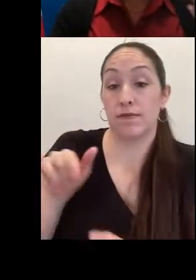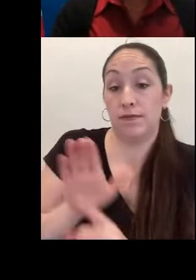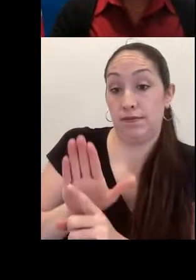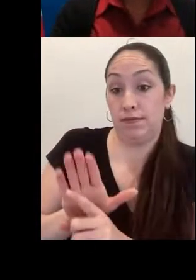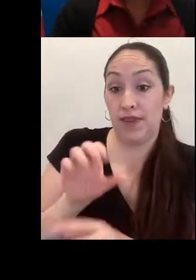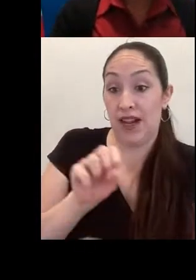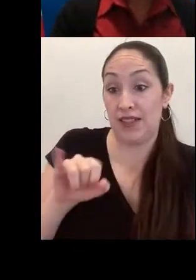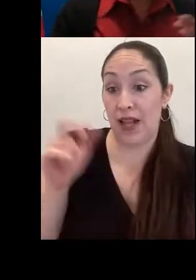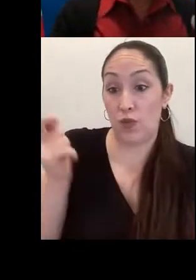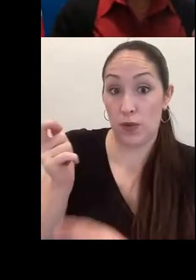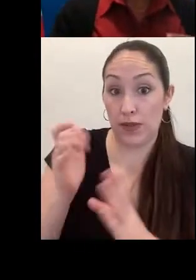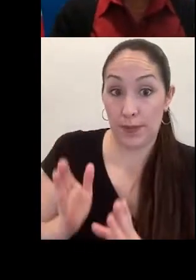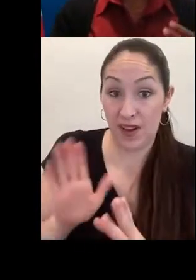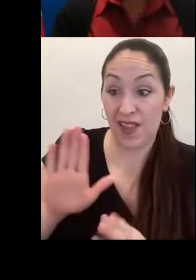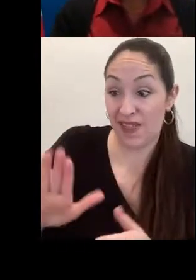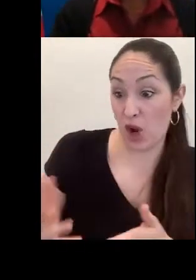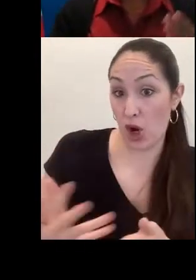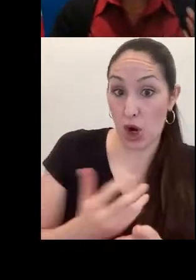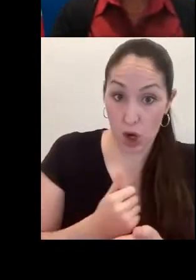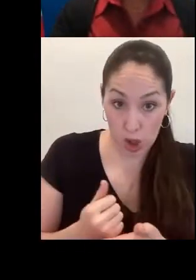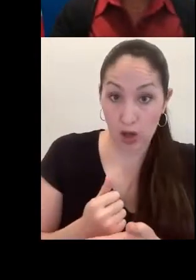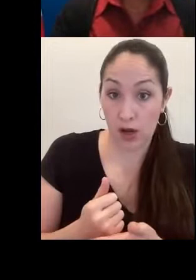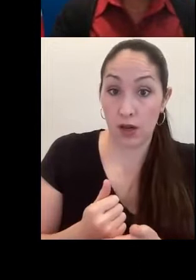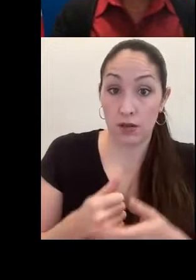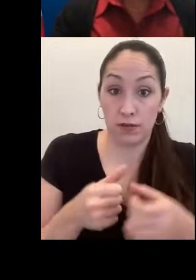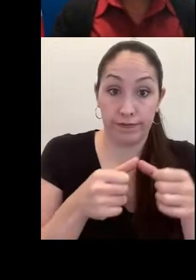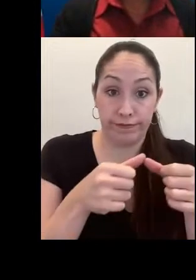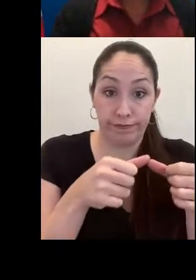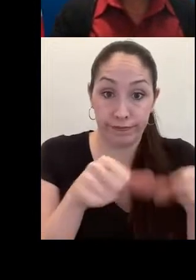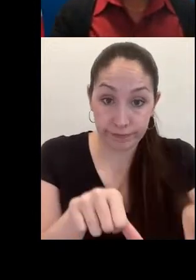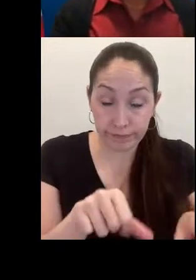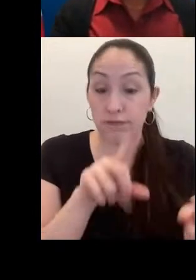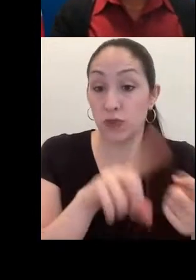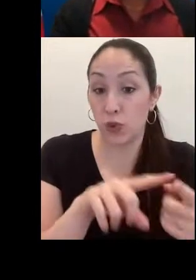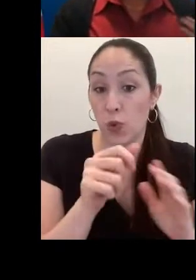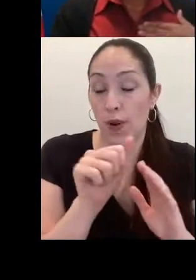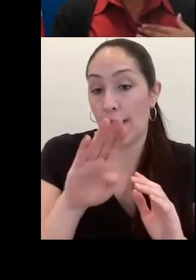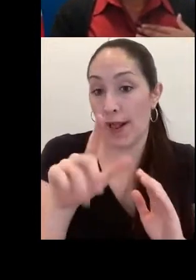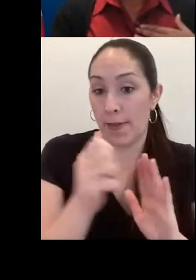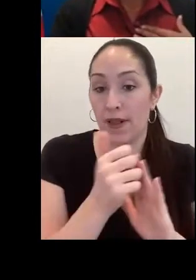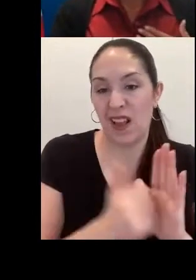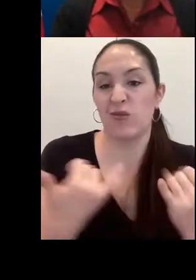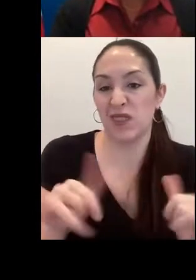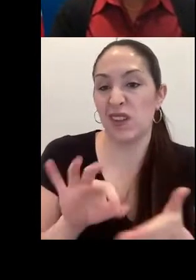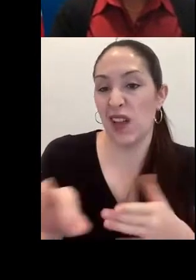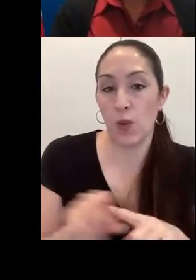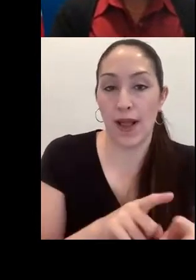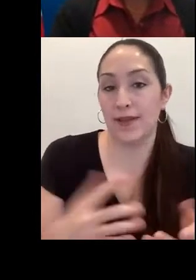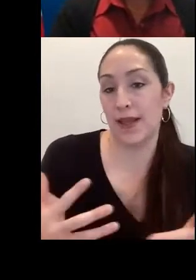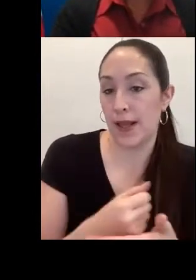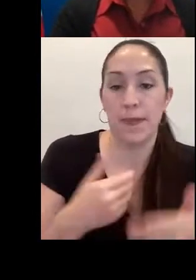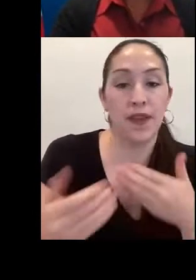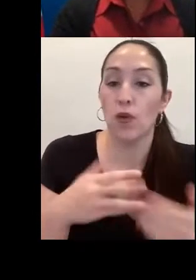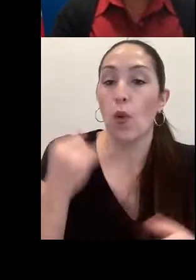wages and countable even if contributions are made by payroll deductions. Gifts to an SSI recipient can